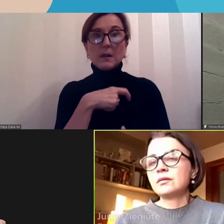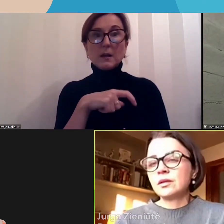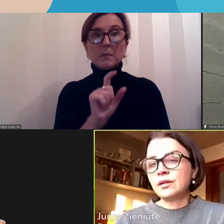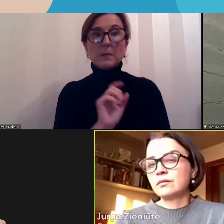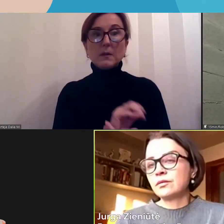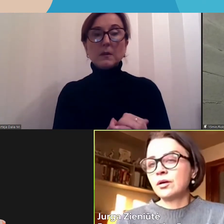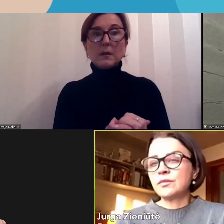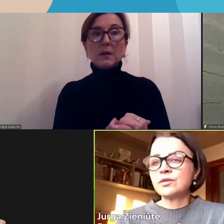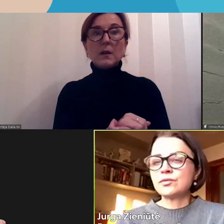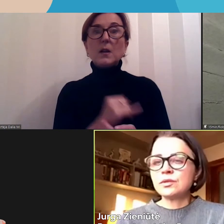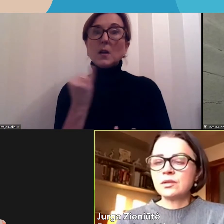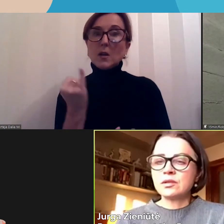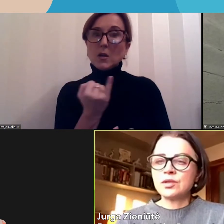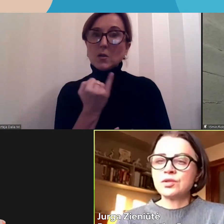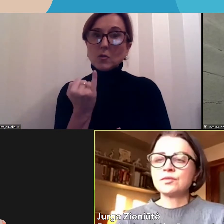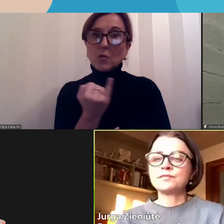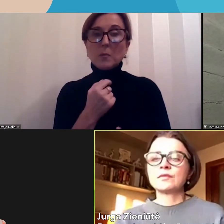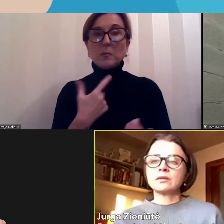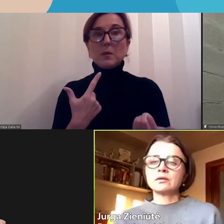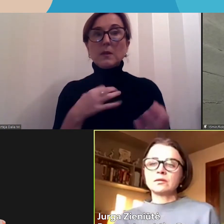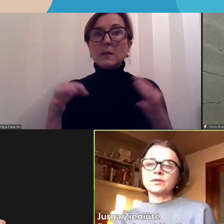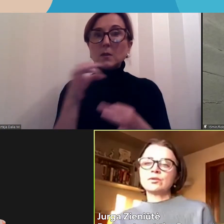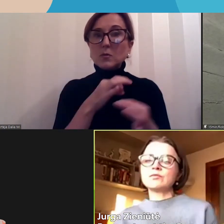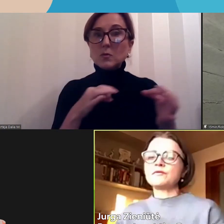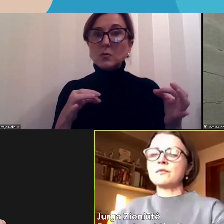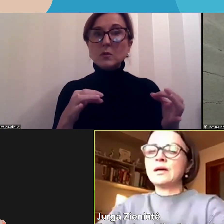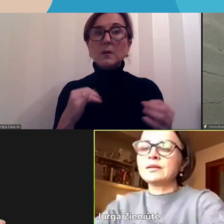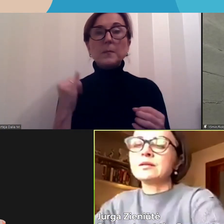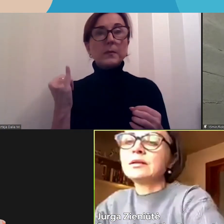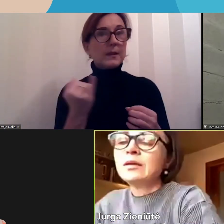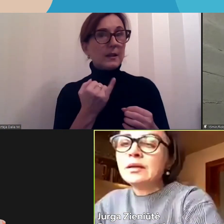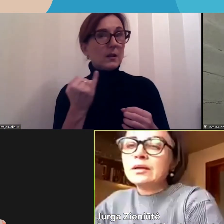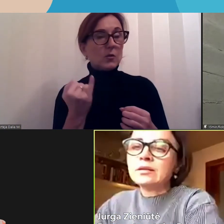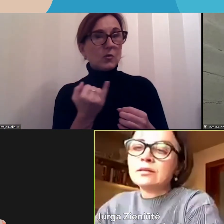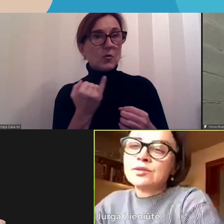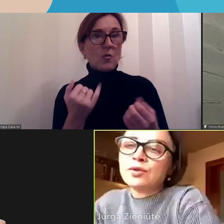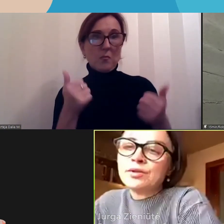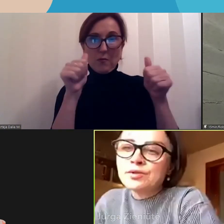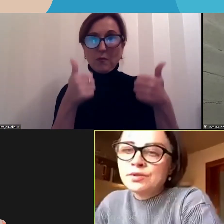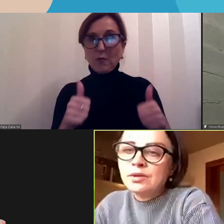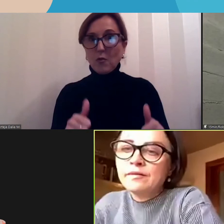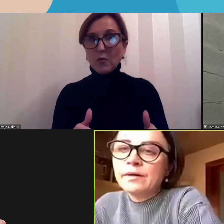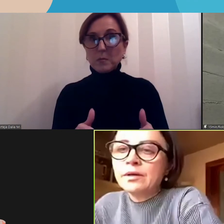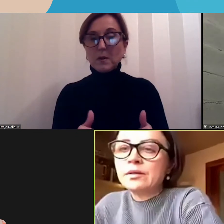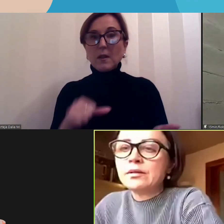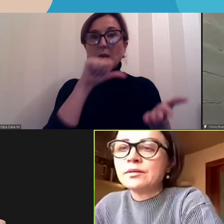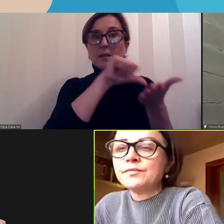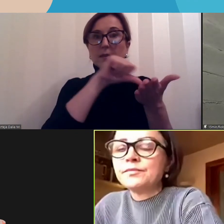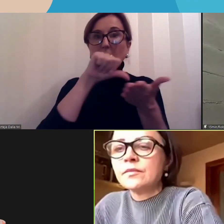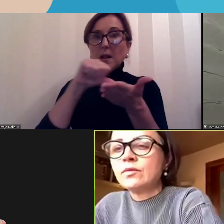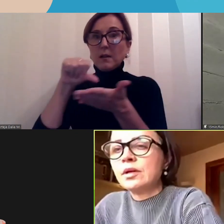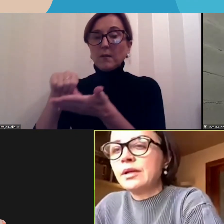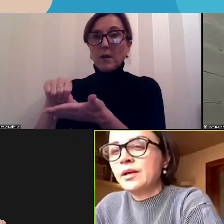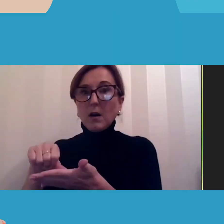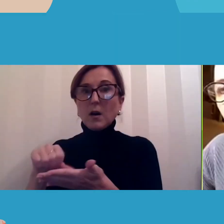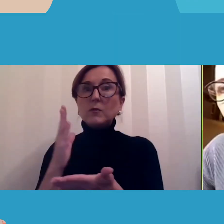congratulate all the panelists and participants on this very interesting conference. The debate has